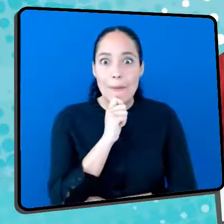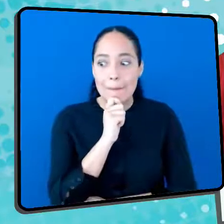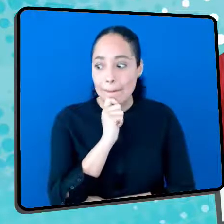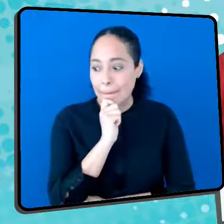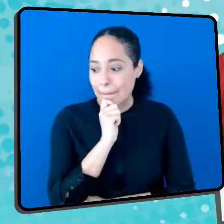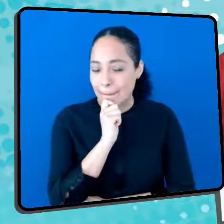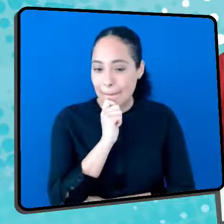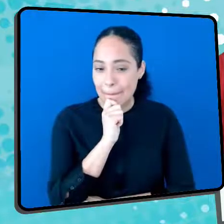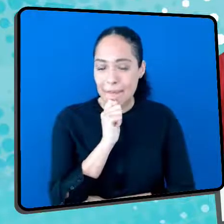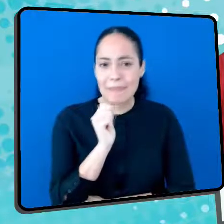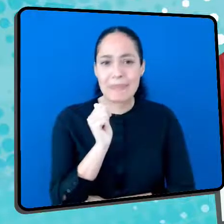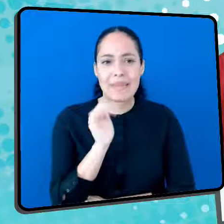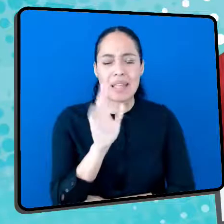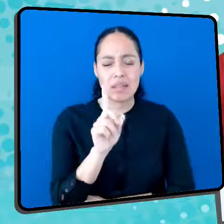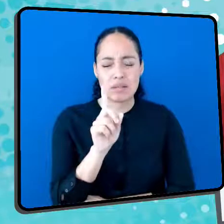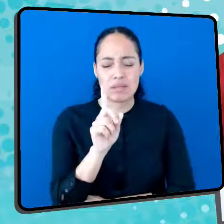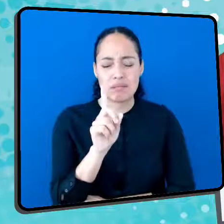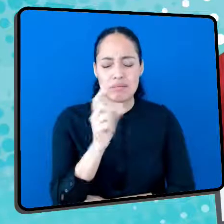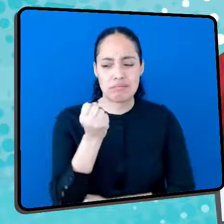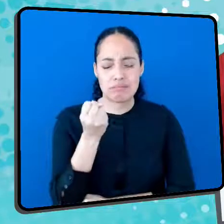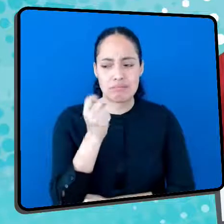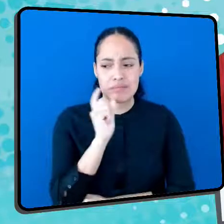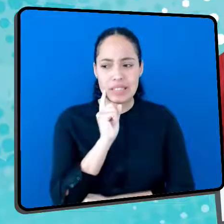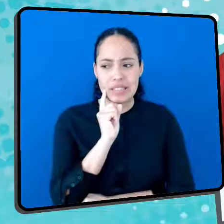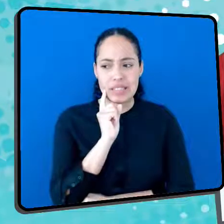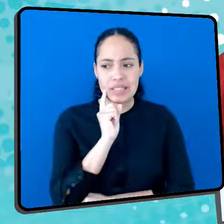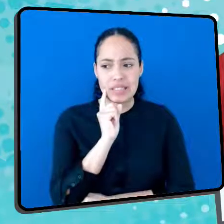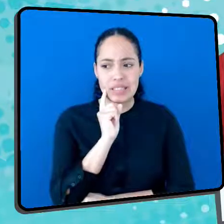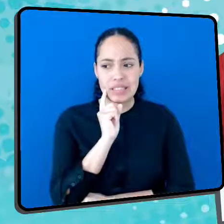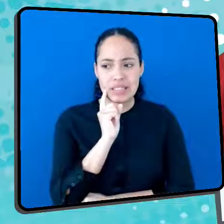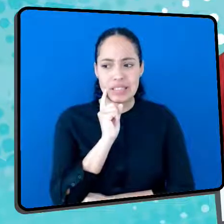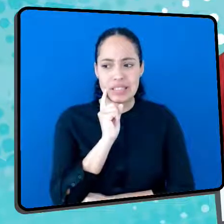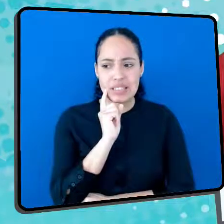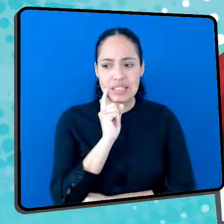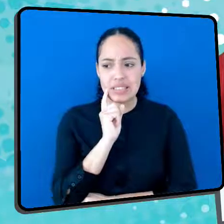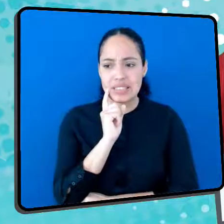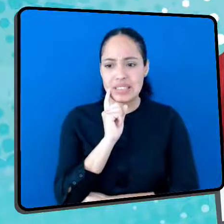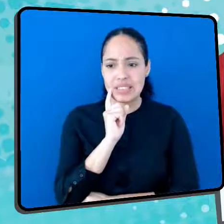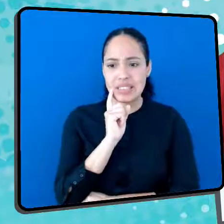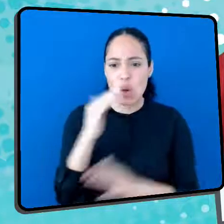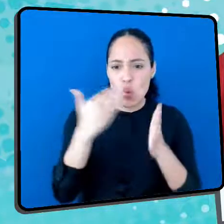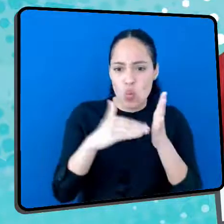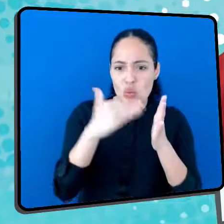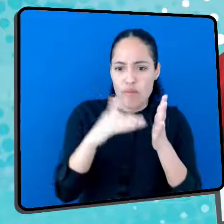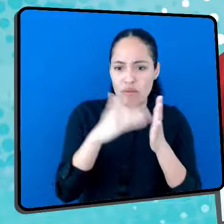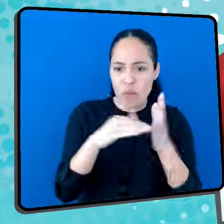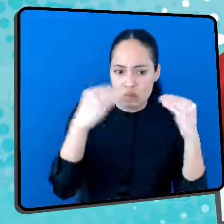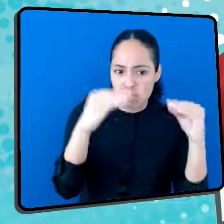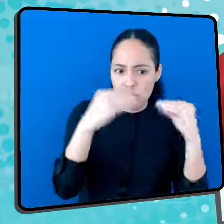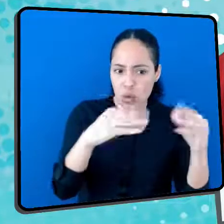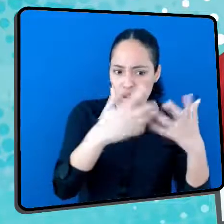I just give me a second, because it was not the reinforcement learning stuff, but after that,